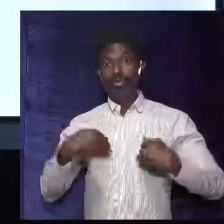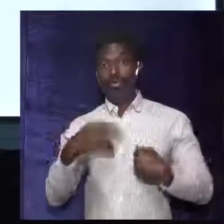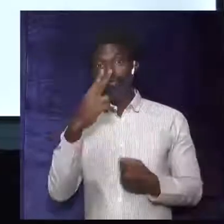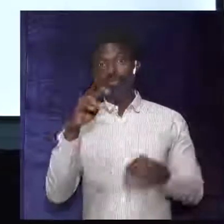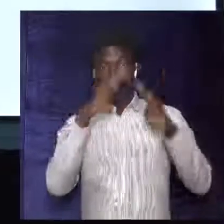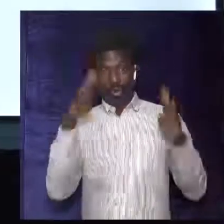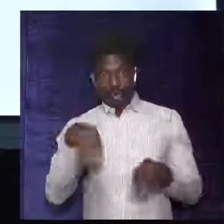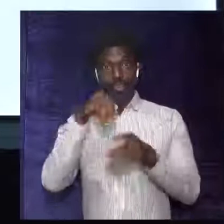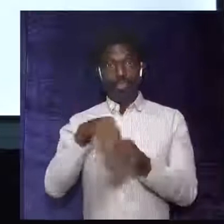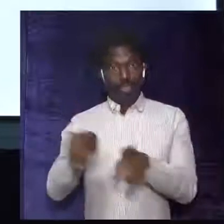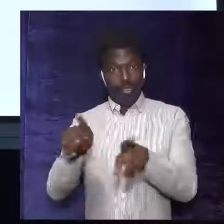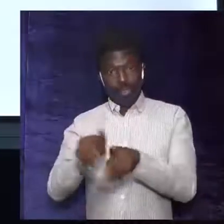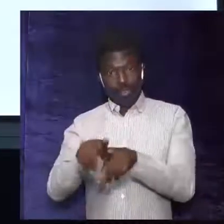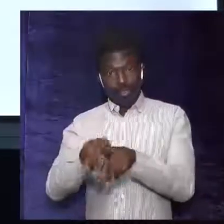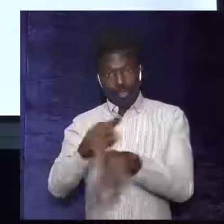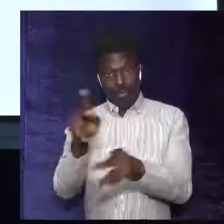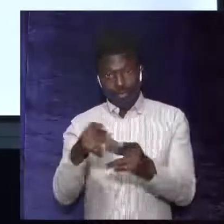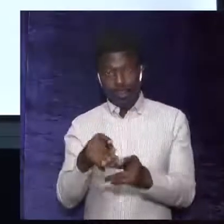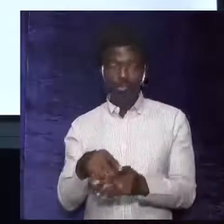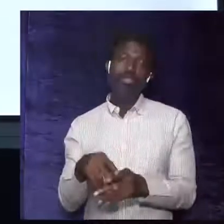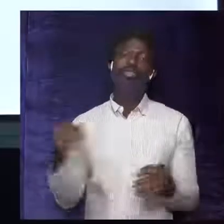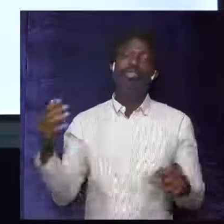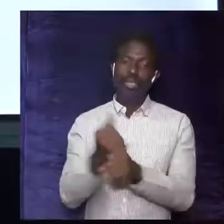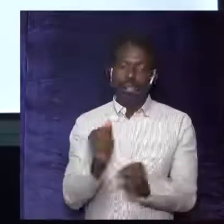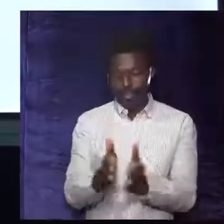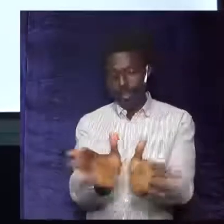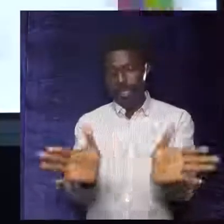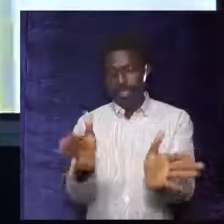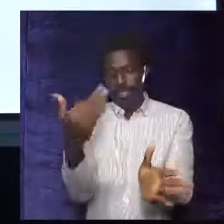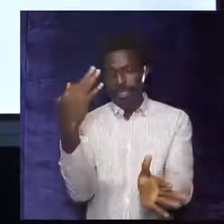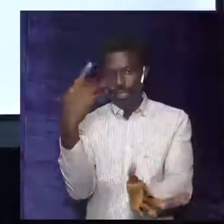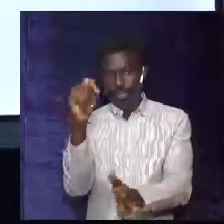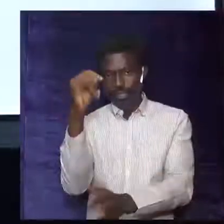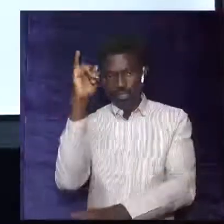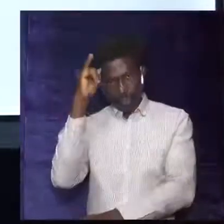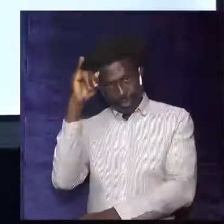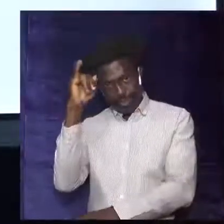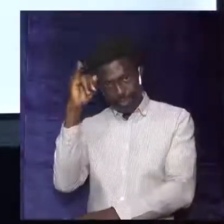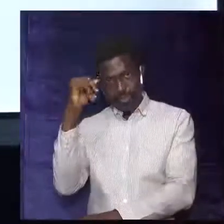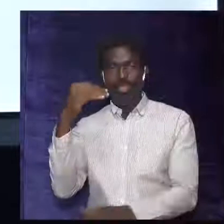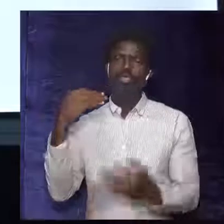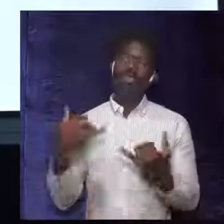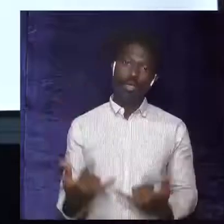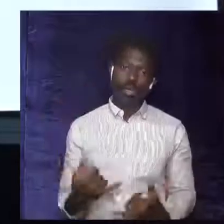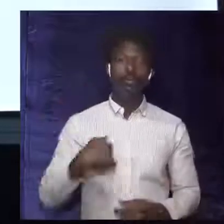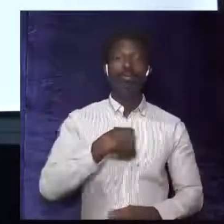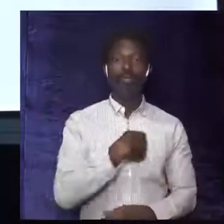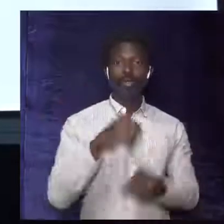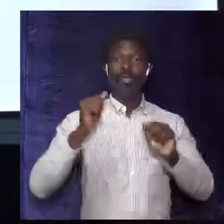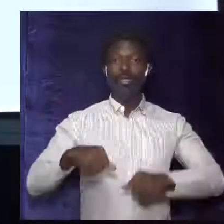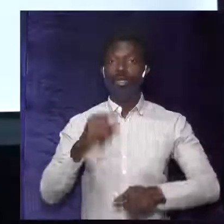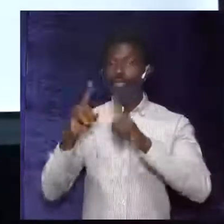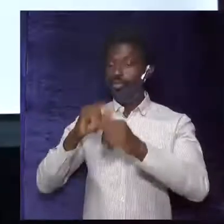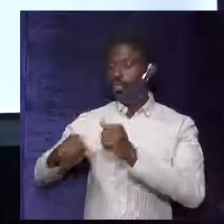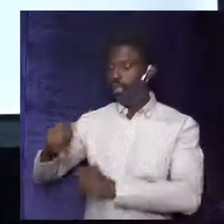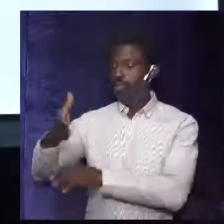2 houses on a particular spot. Okay. So you get generally what the idea of points are. Now we